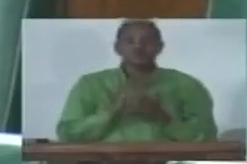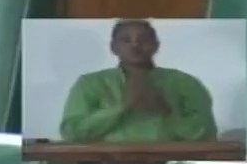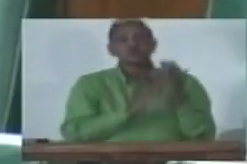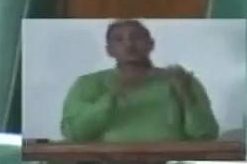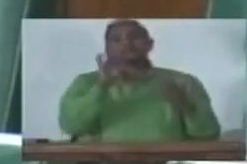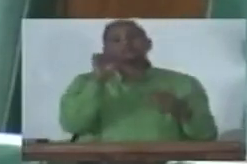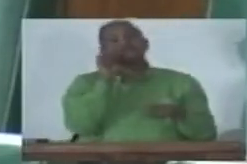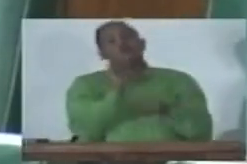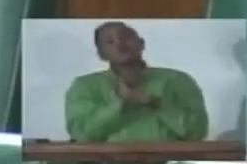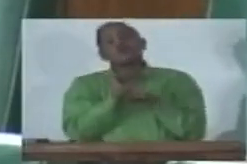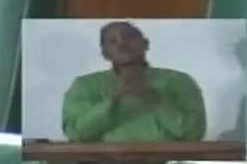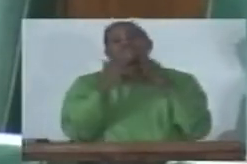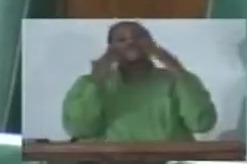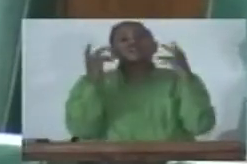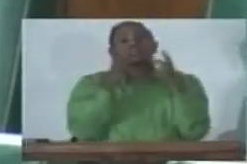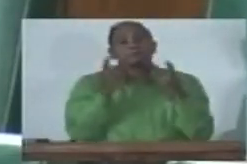workplace.